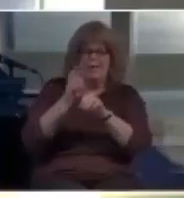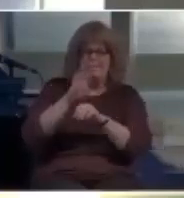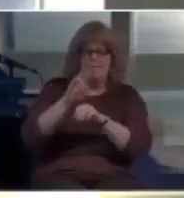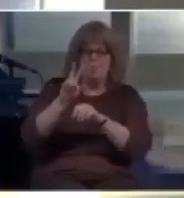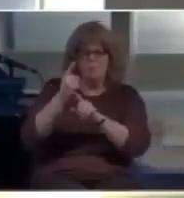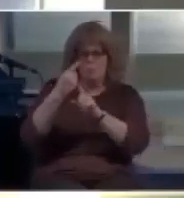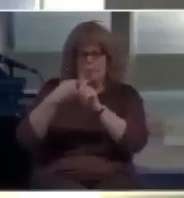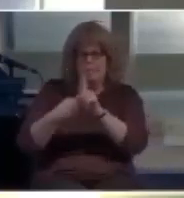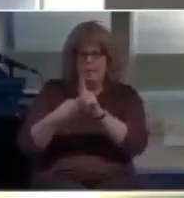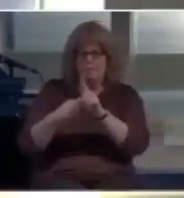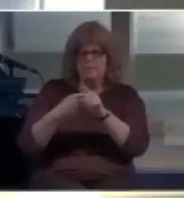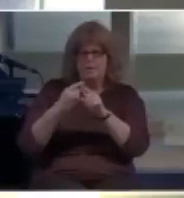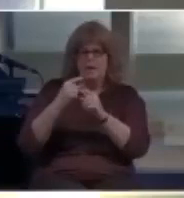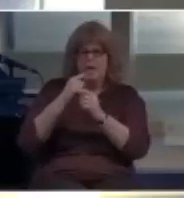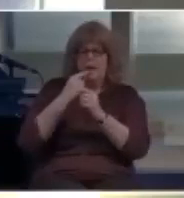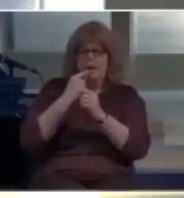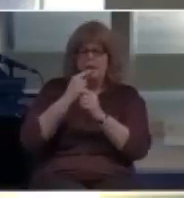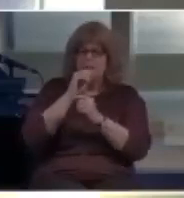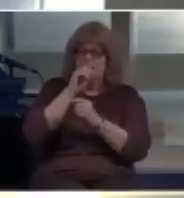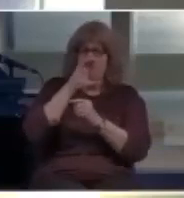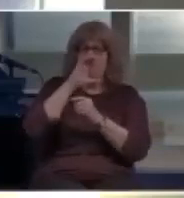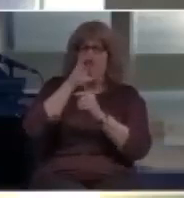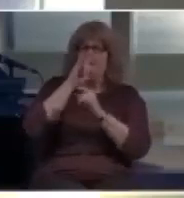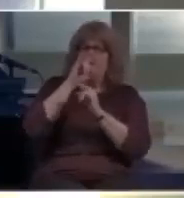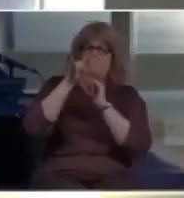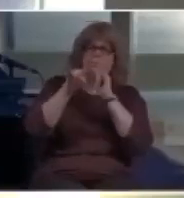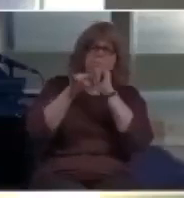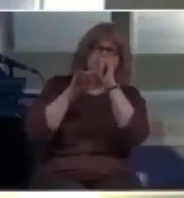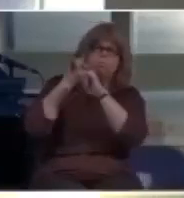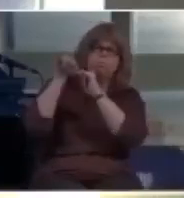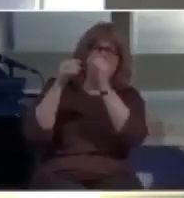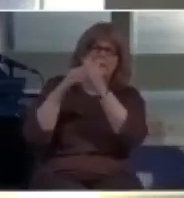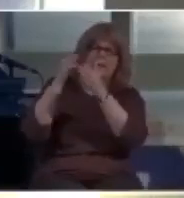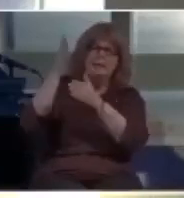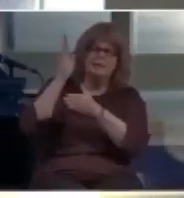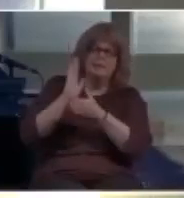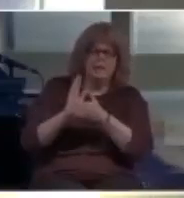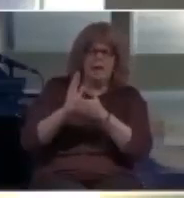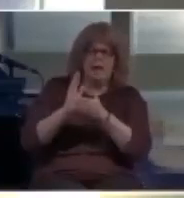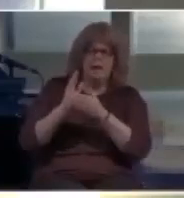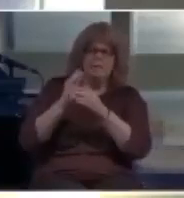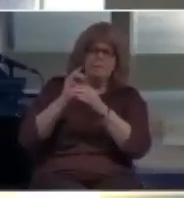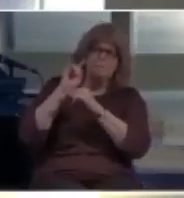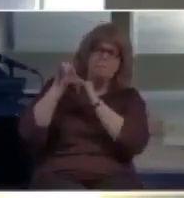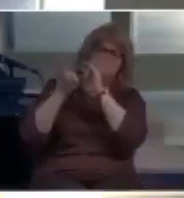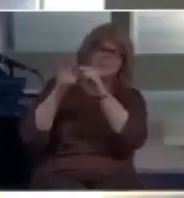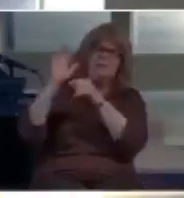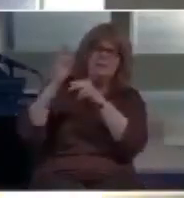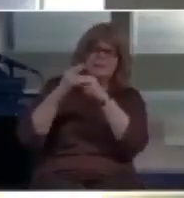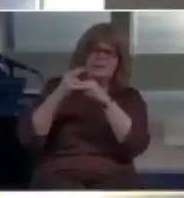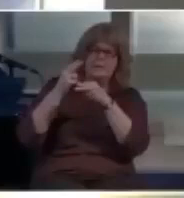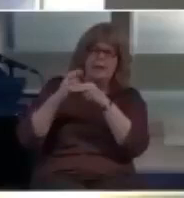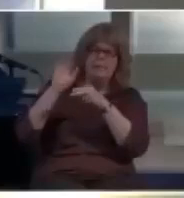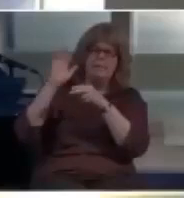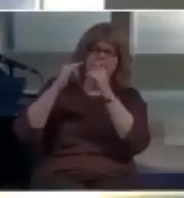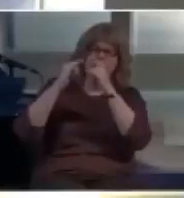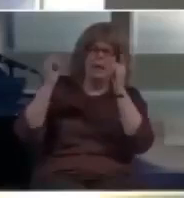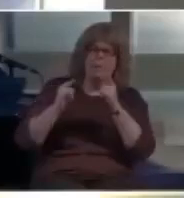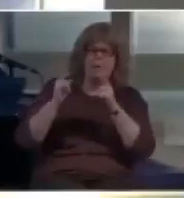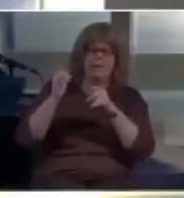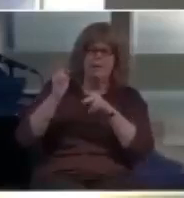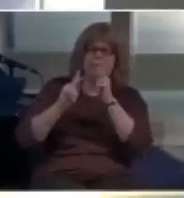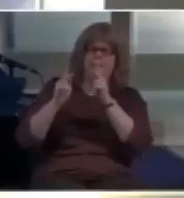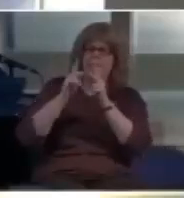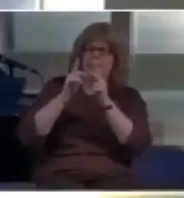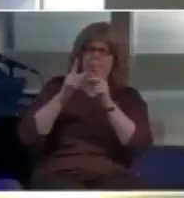to him, and he opened his mouth in blasphemies against God to blaspheme his name and his tabernacle, that is, those who dwell in